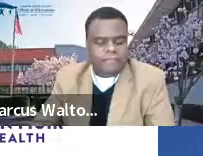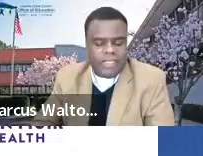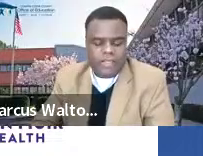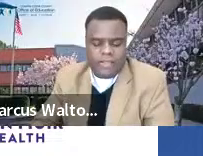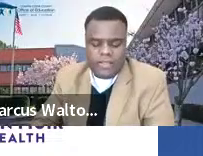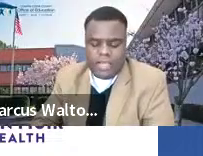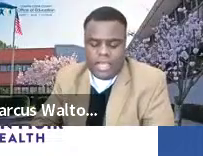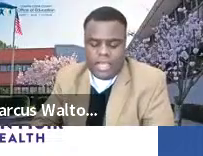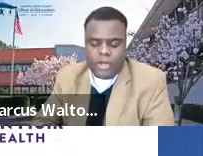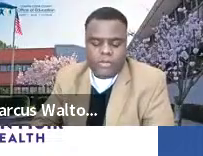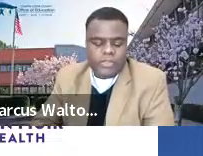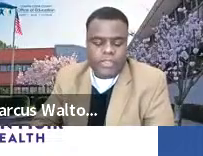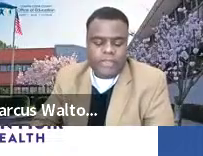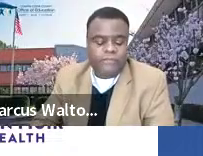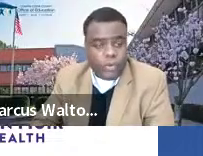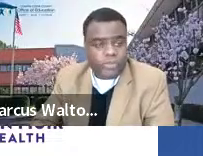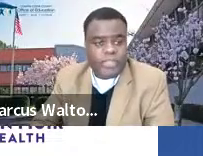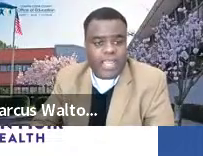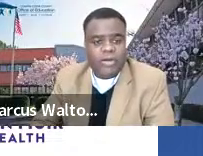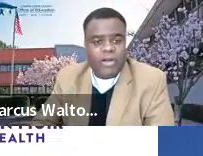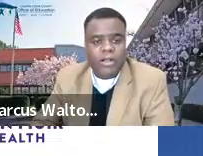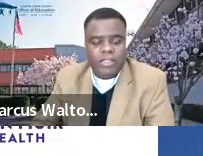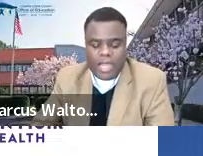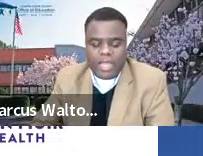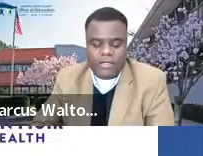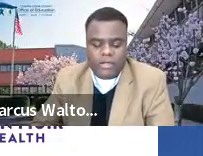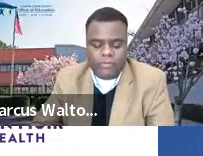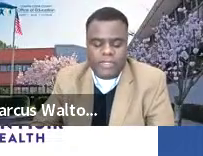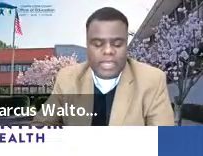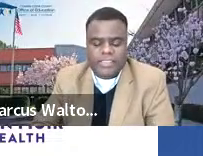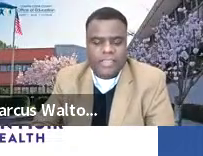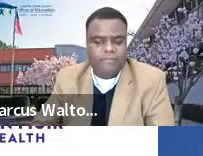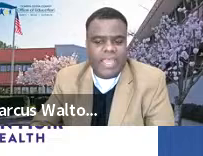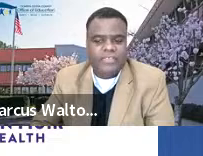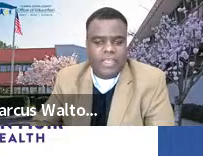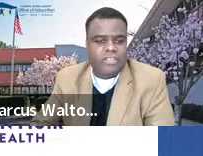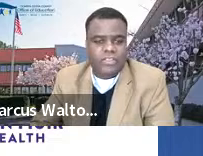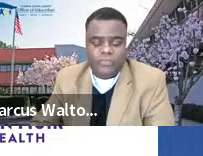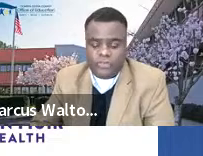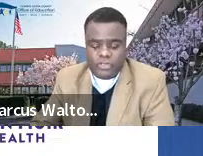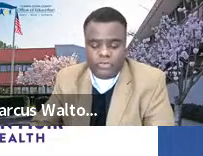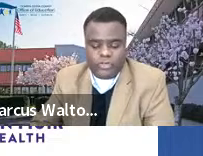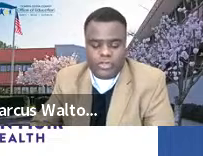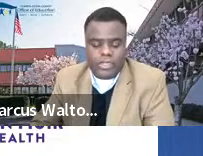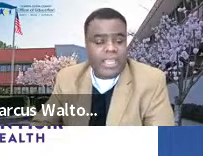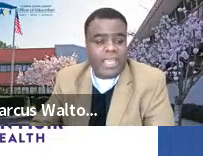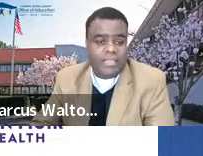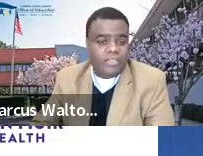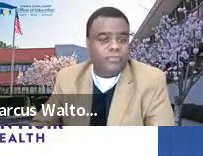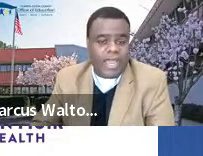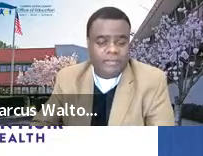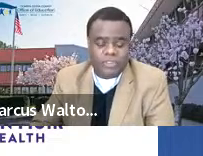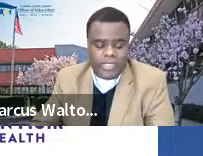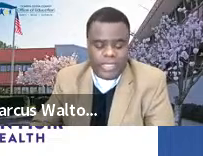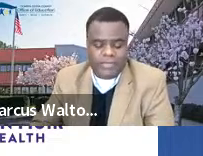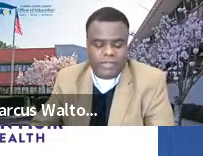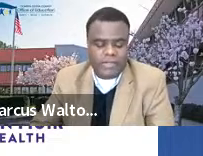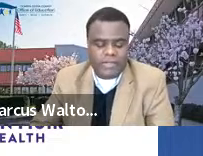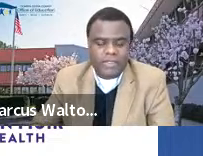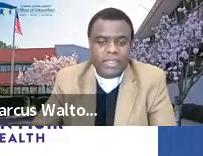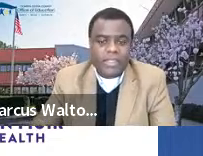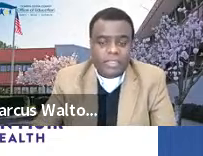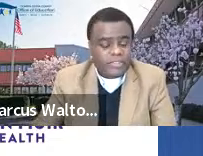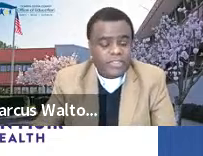Good evening, and welcome to the fourth town hall on COVID-19 vaccinations for children, ages 5 to